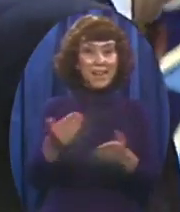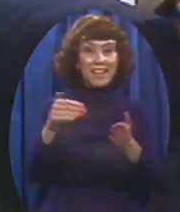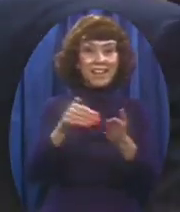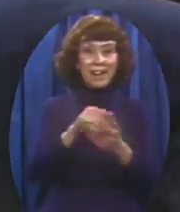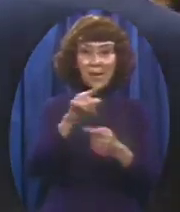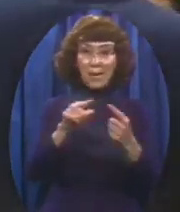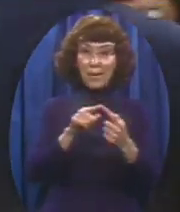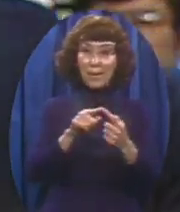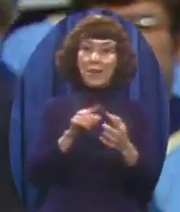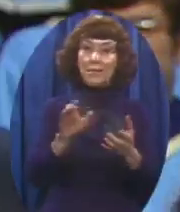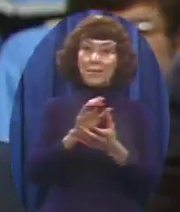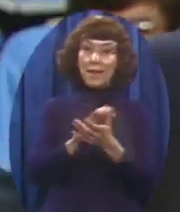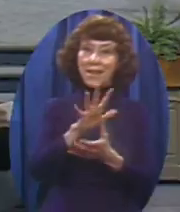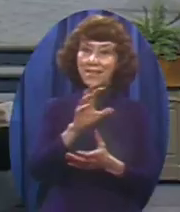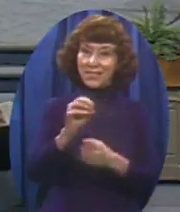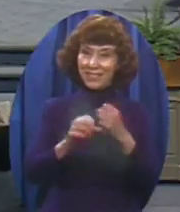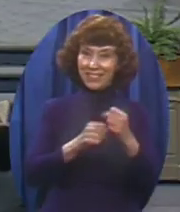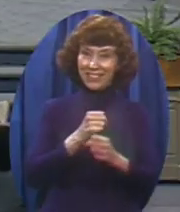Stand.